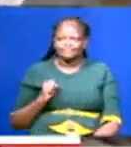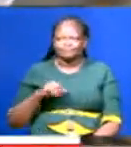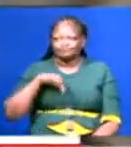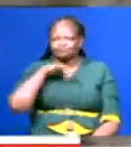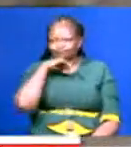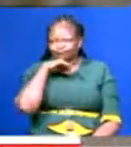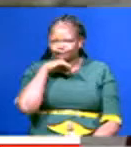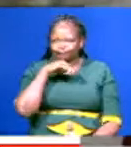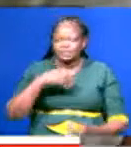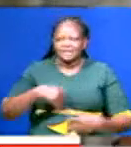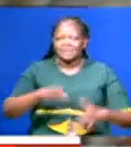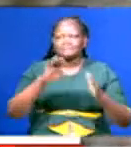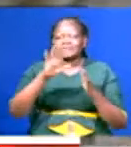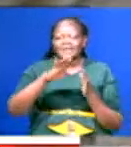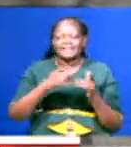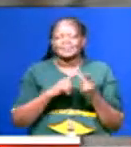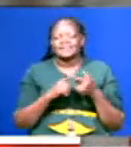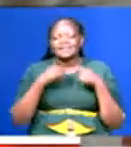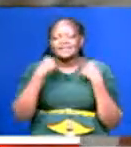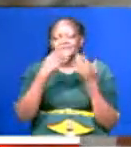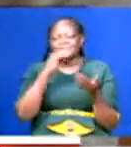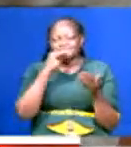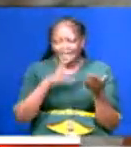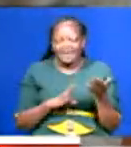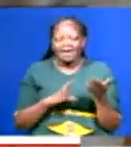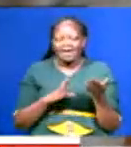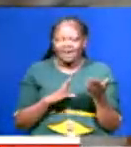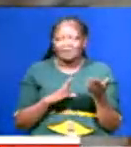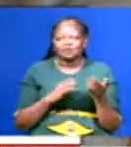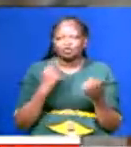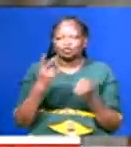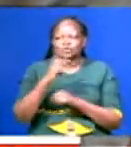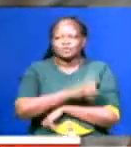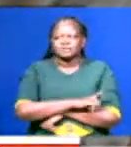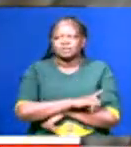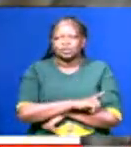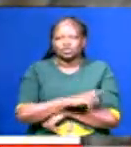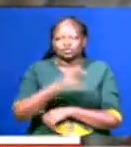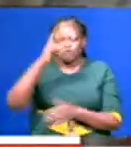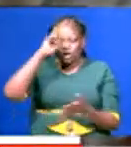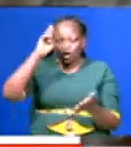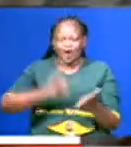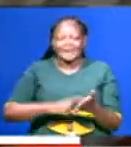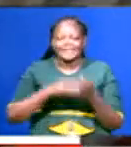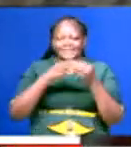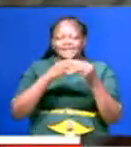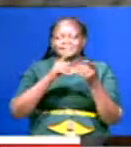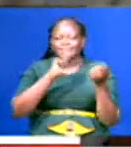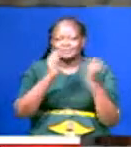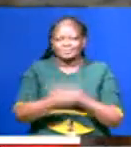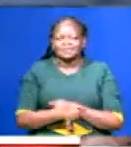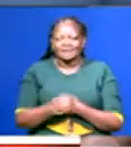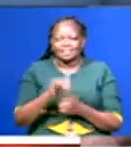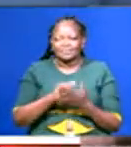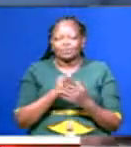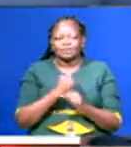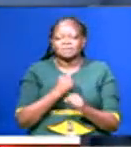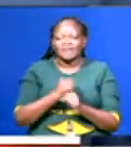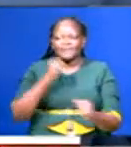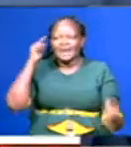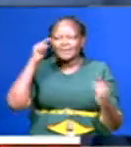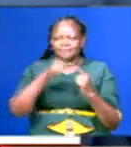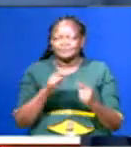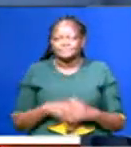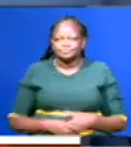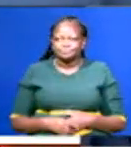the premises, giving Speaker Amason Kingi 2 days to recognize the leadership changes made by Azimio. It